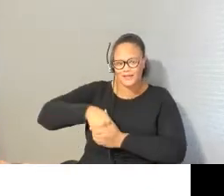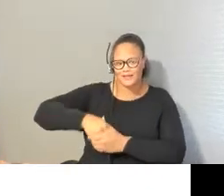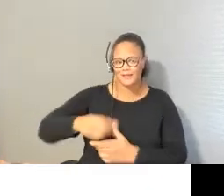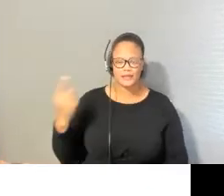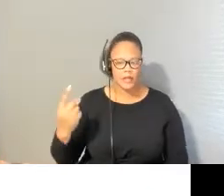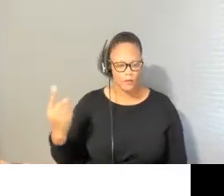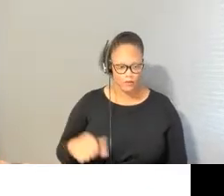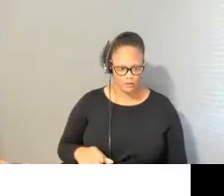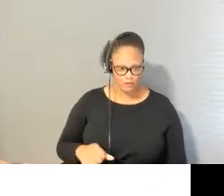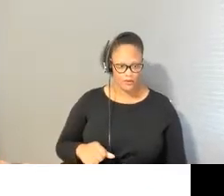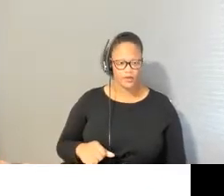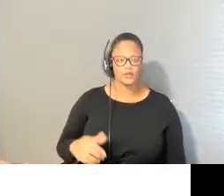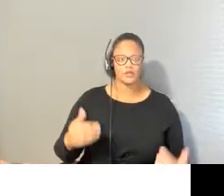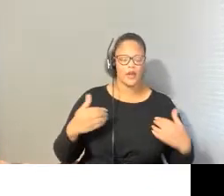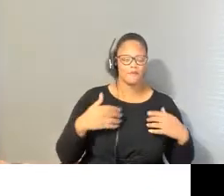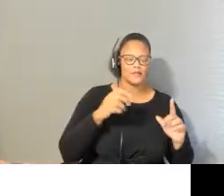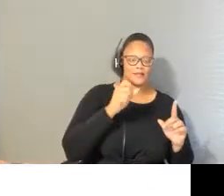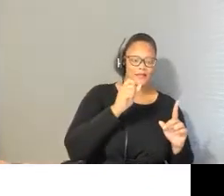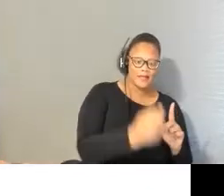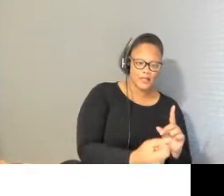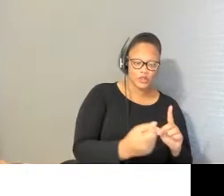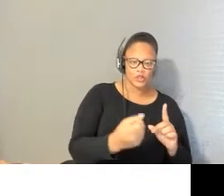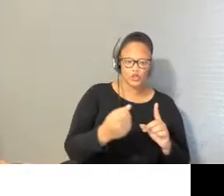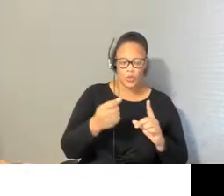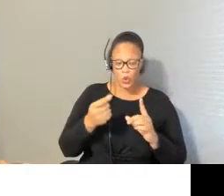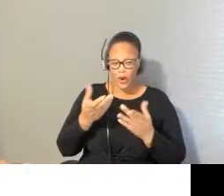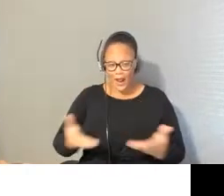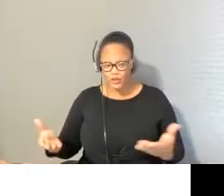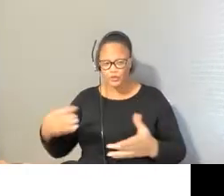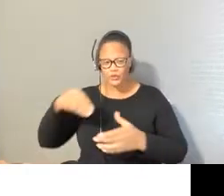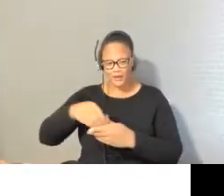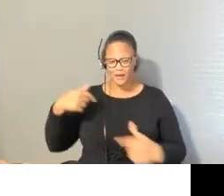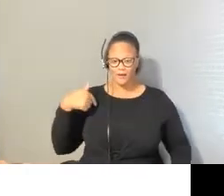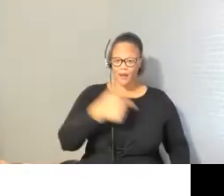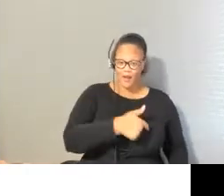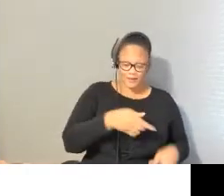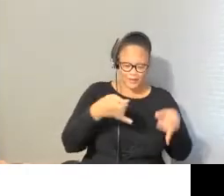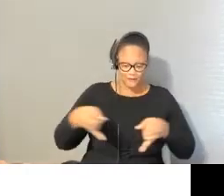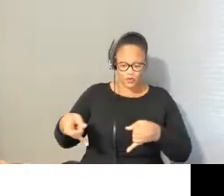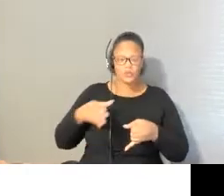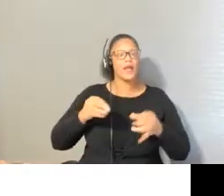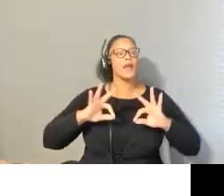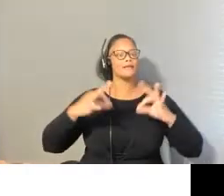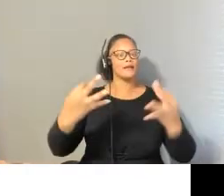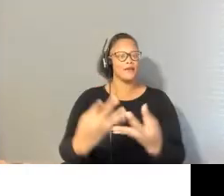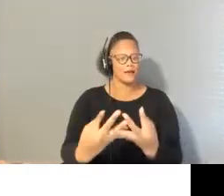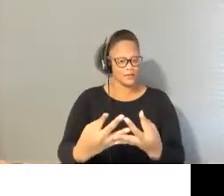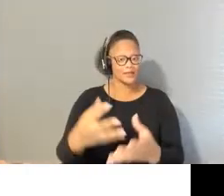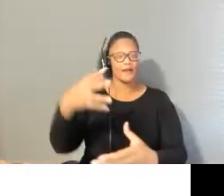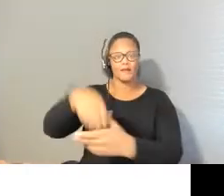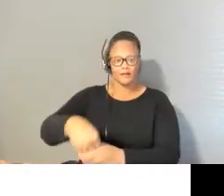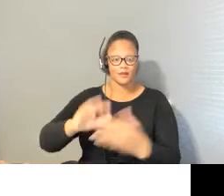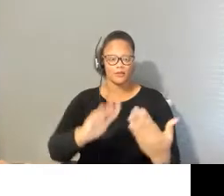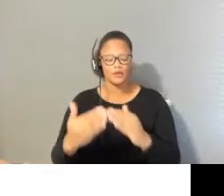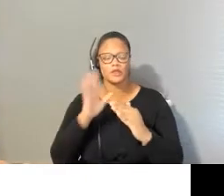you've got these conditions or attributes in us as individuals and in our families and communities that promote the health and well-being